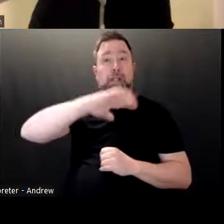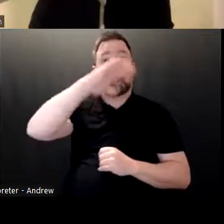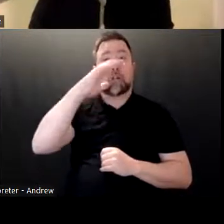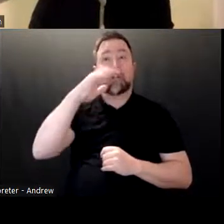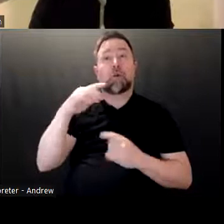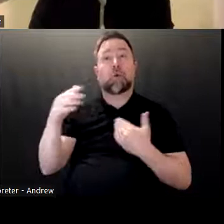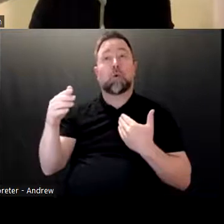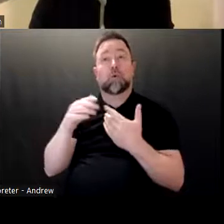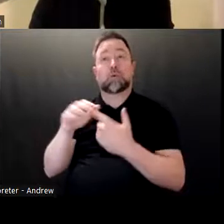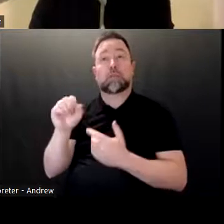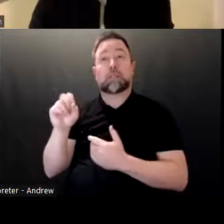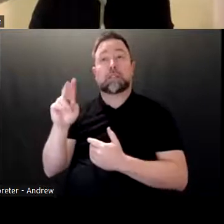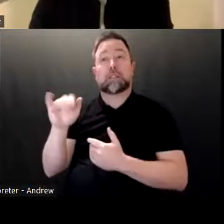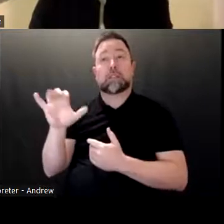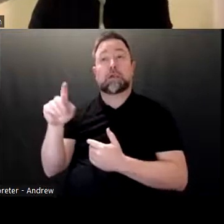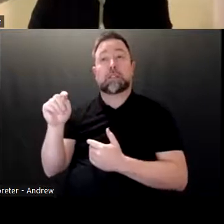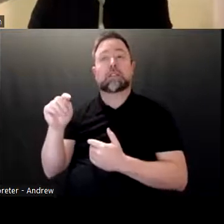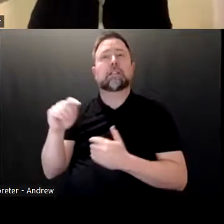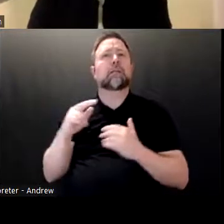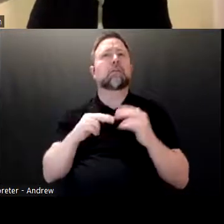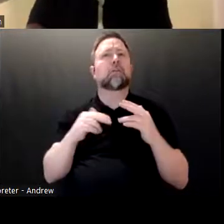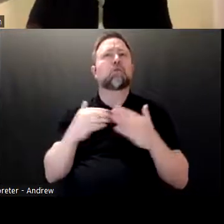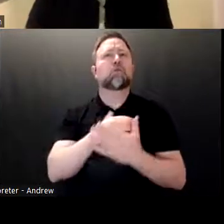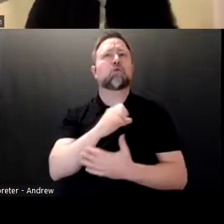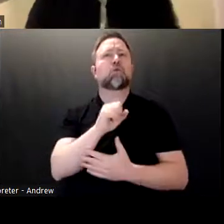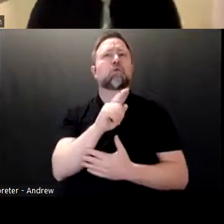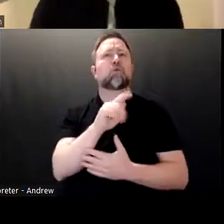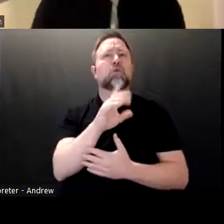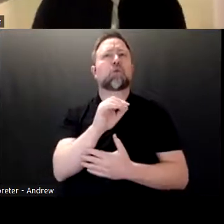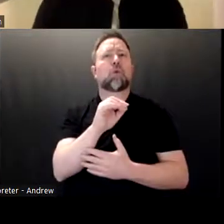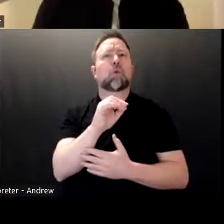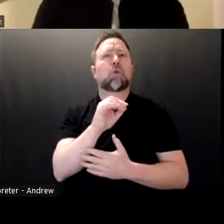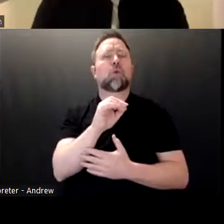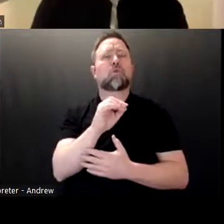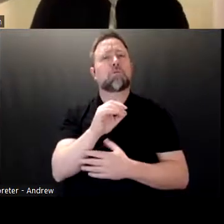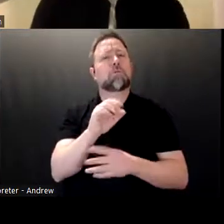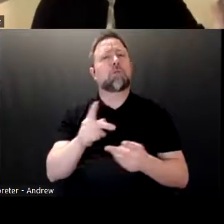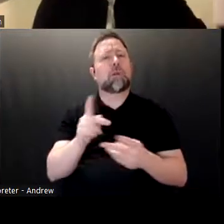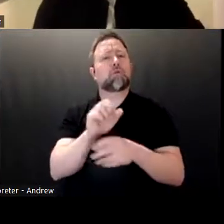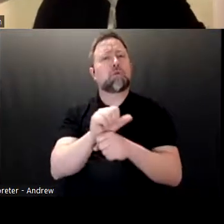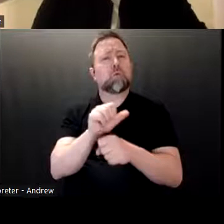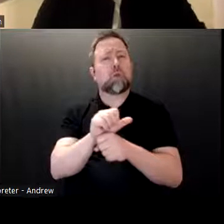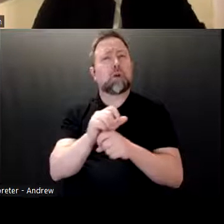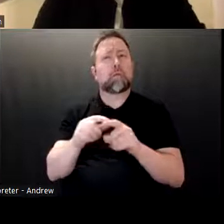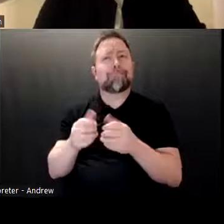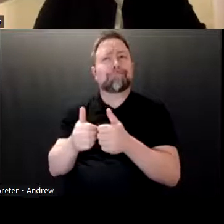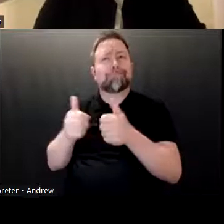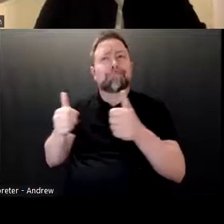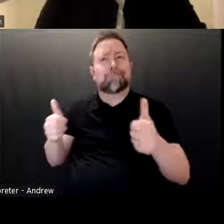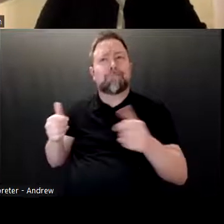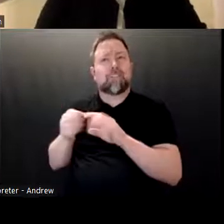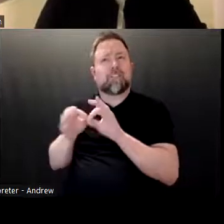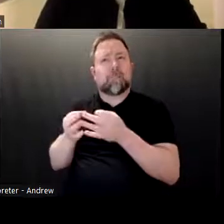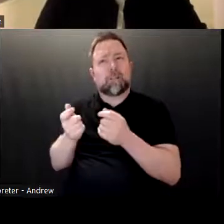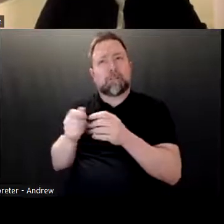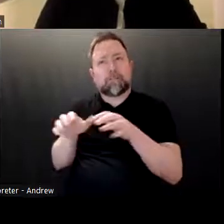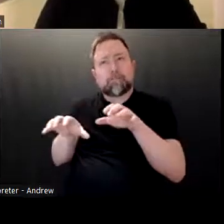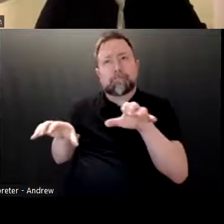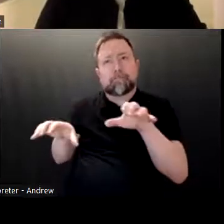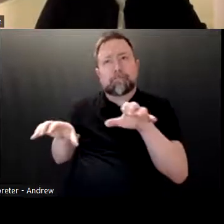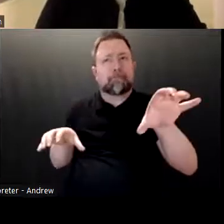By the mid-1920s, Wharton Esherick had given up on painting in favor of working in other media,